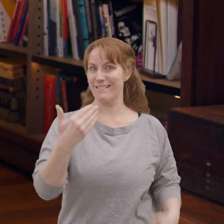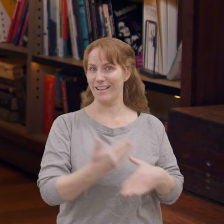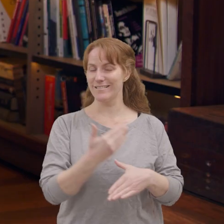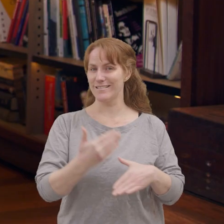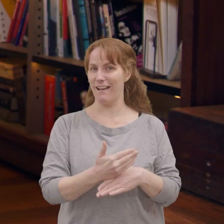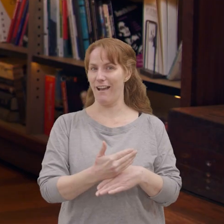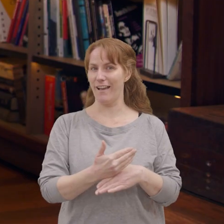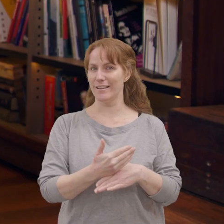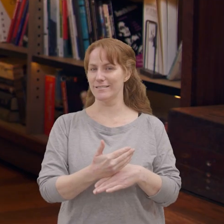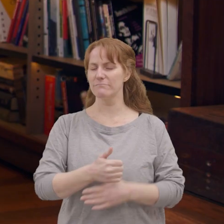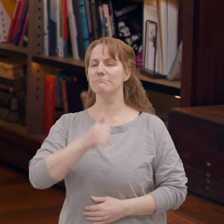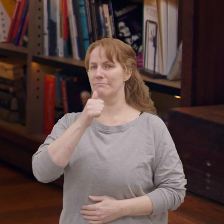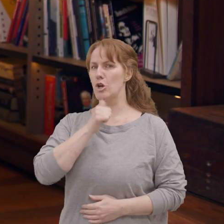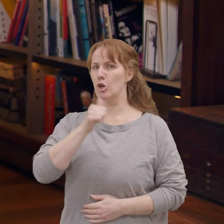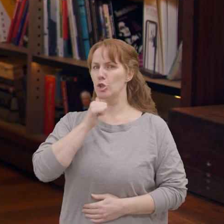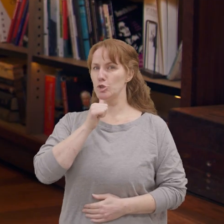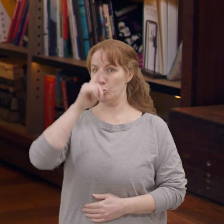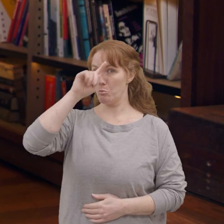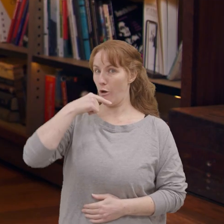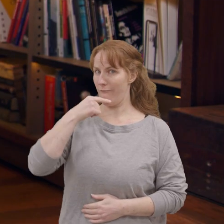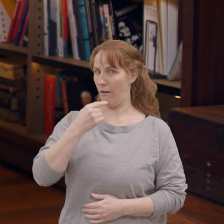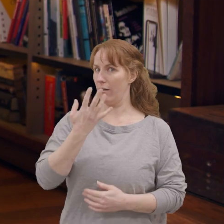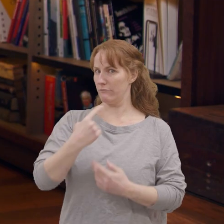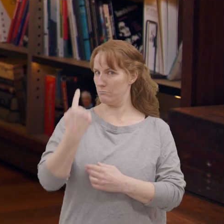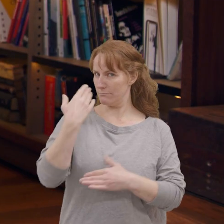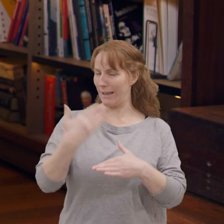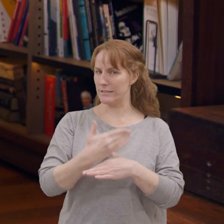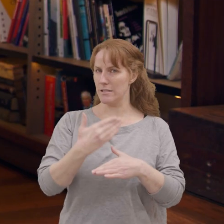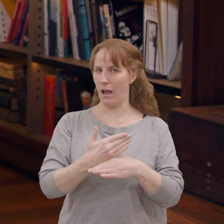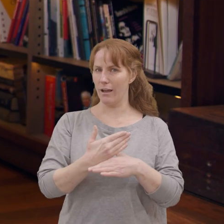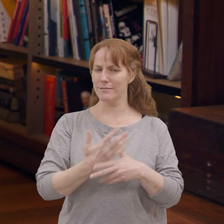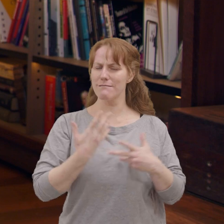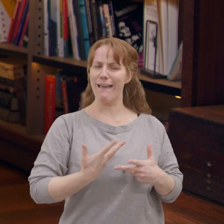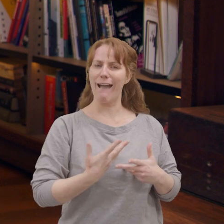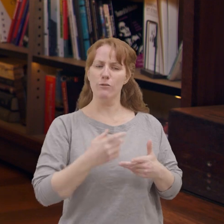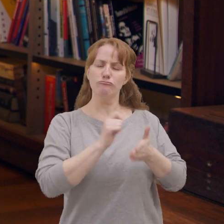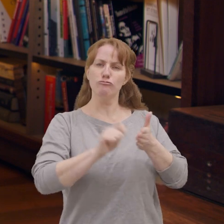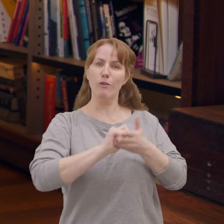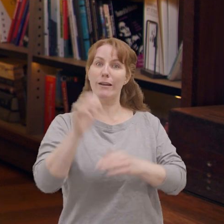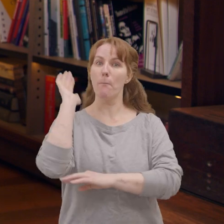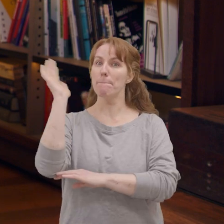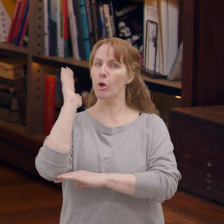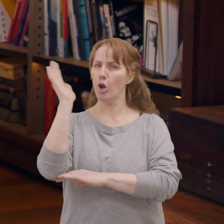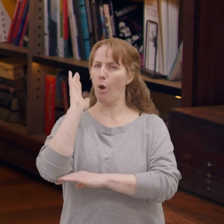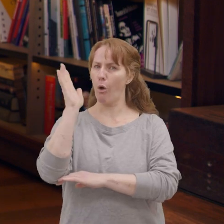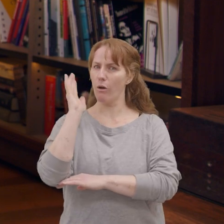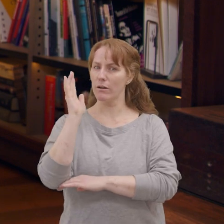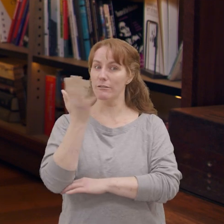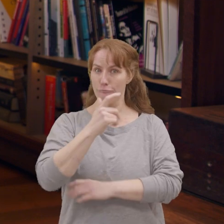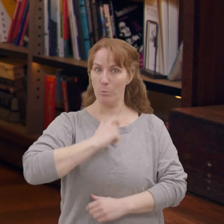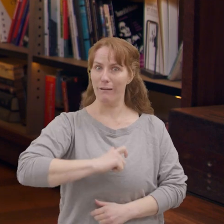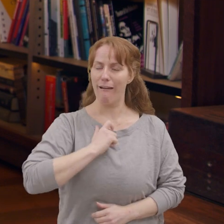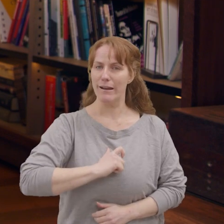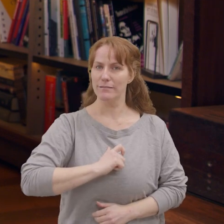For our next exercise, using the character profiles you created in the last exercise, try writing a monologue in the voice of your